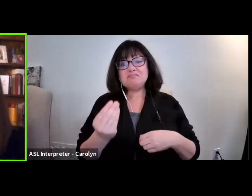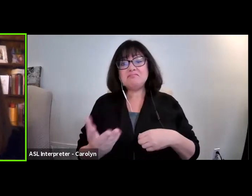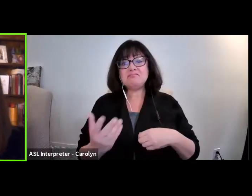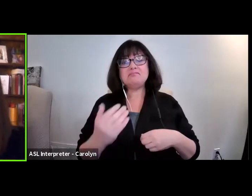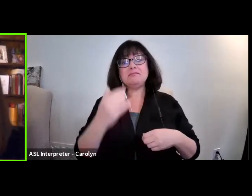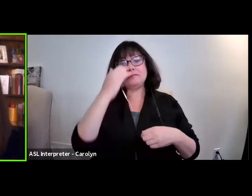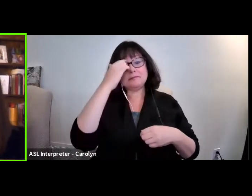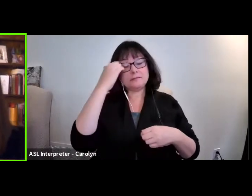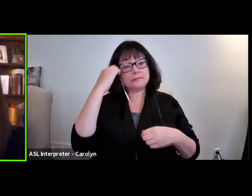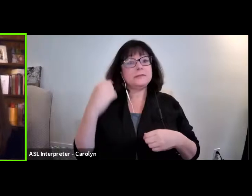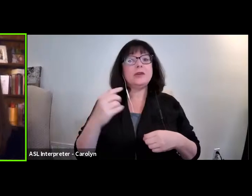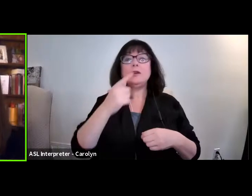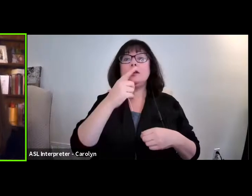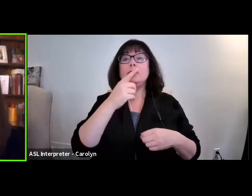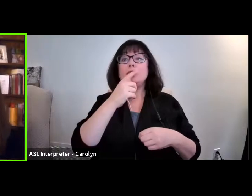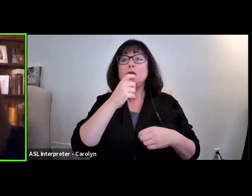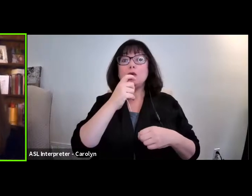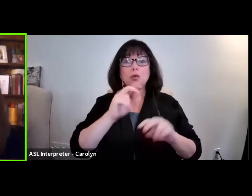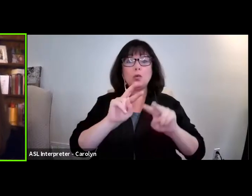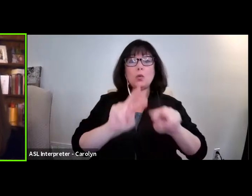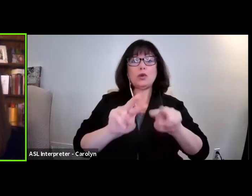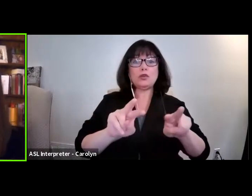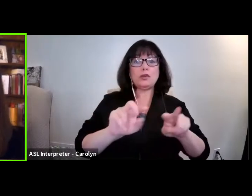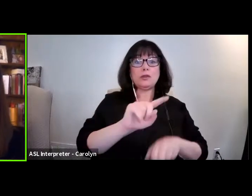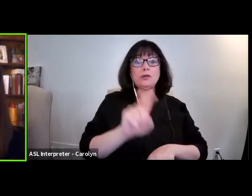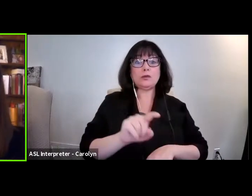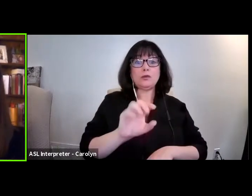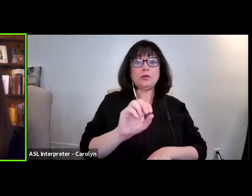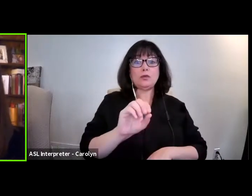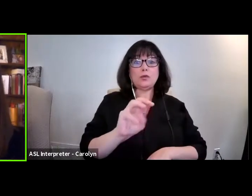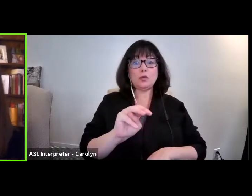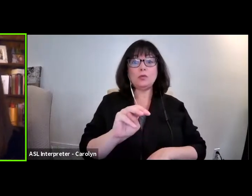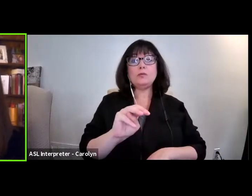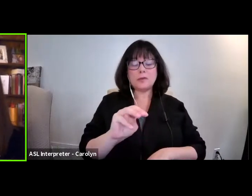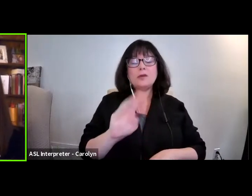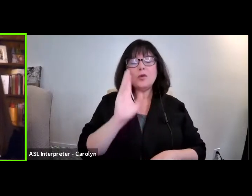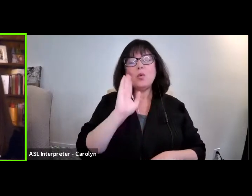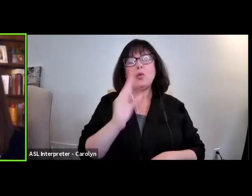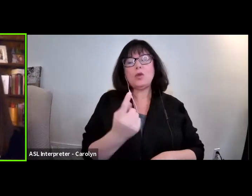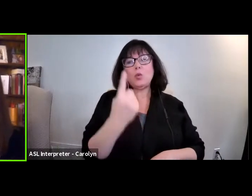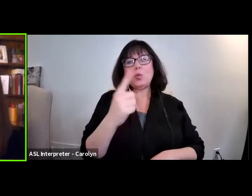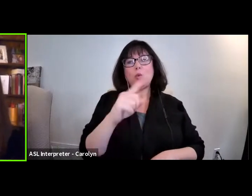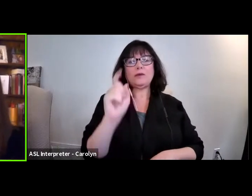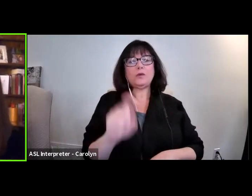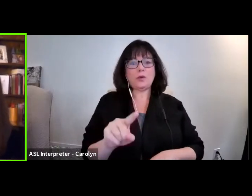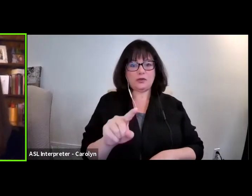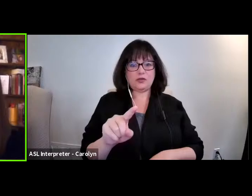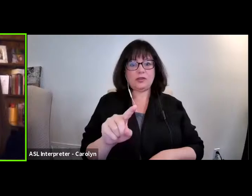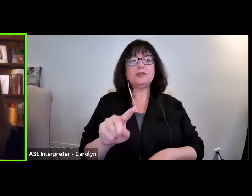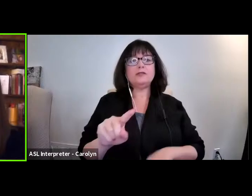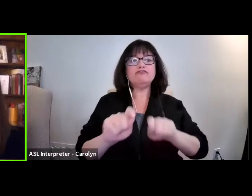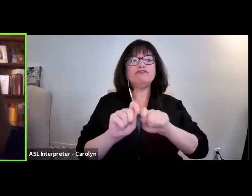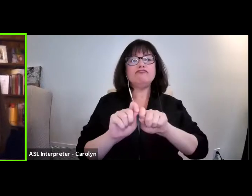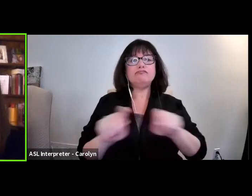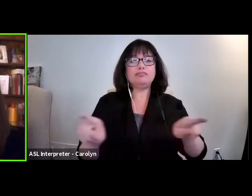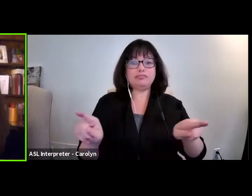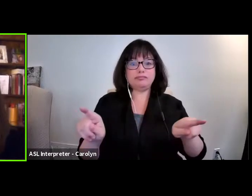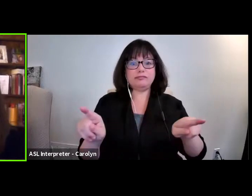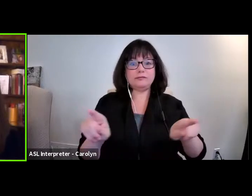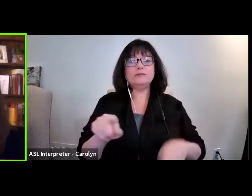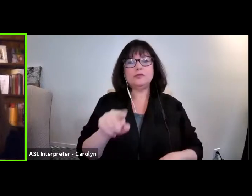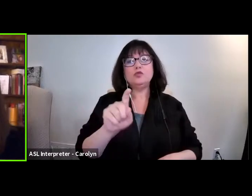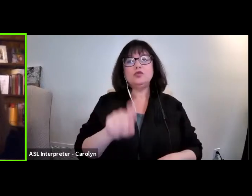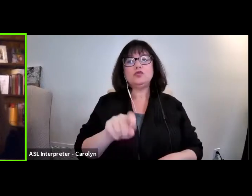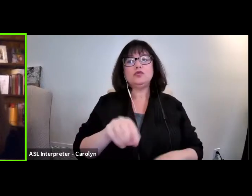who are participating by Zoom. If I could ask everyone who is able to complete the poll that should now be visible on